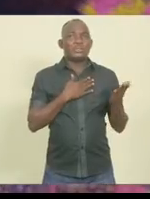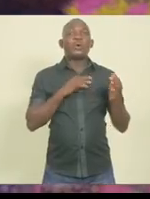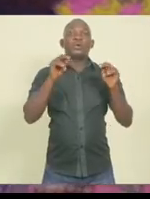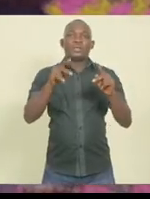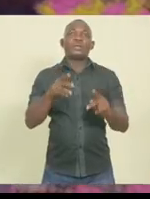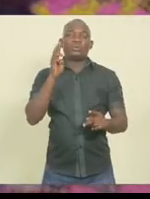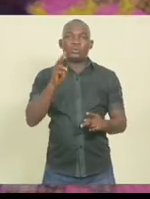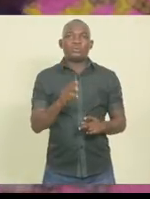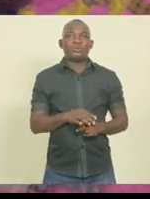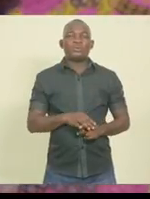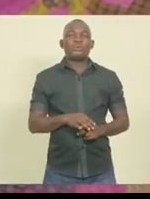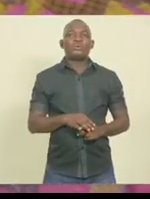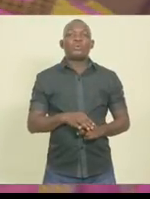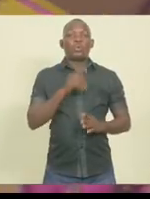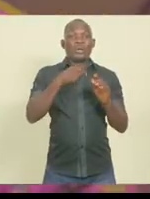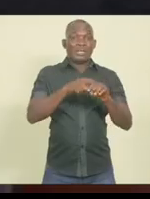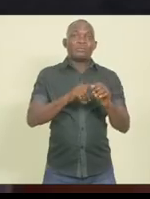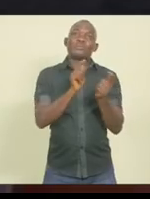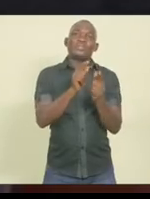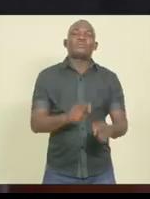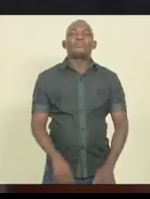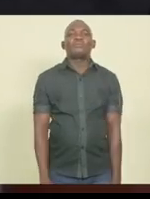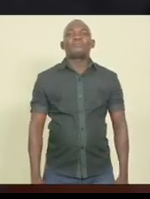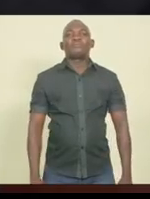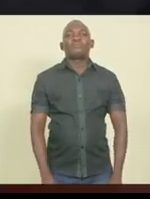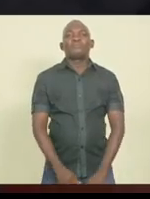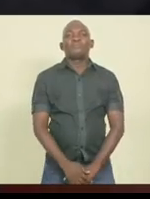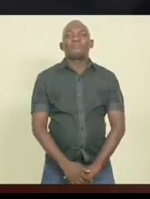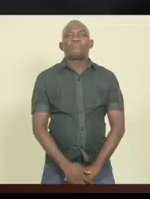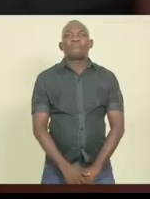Alright, see you in an hour. Right.